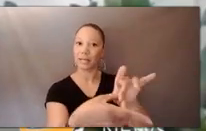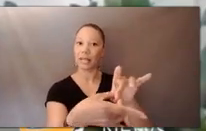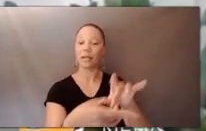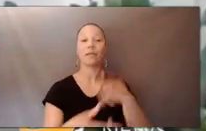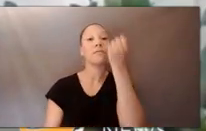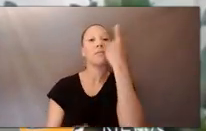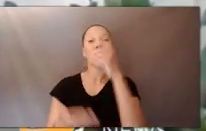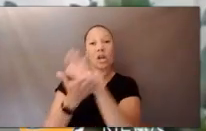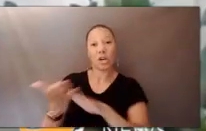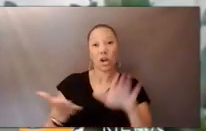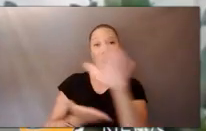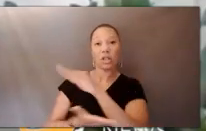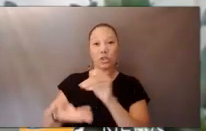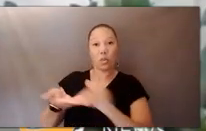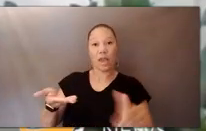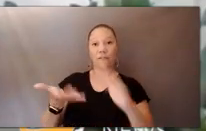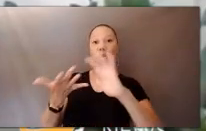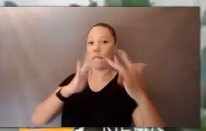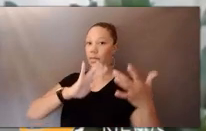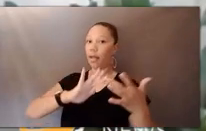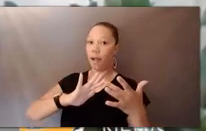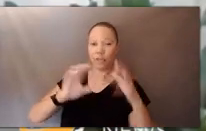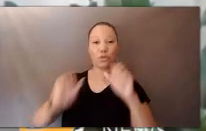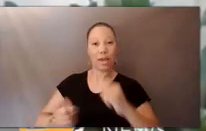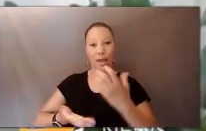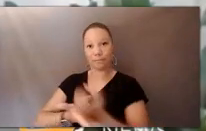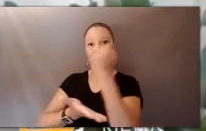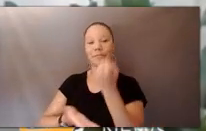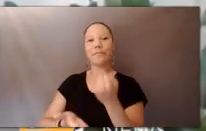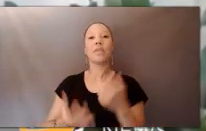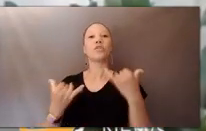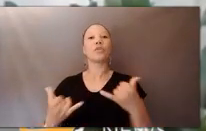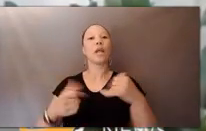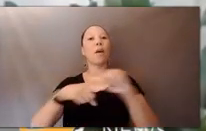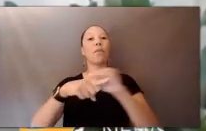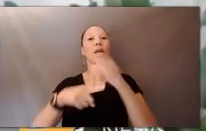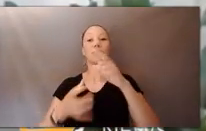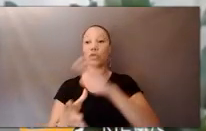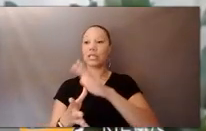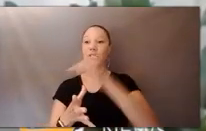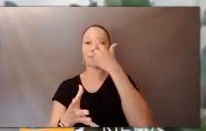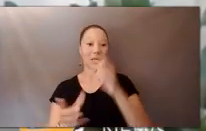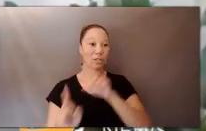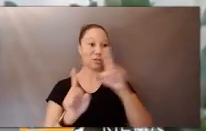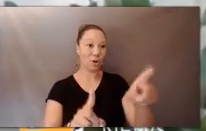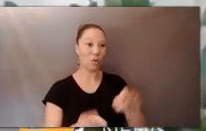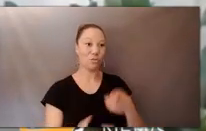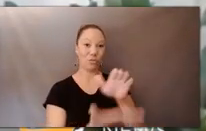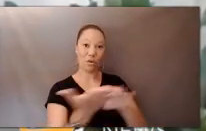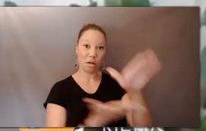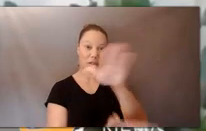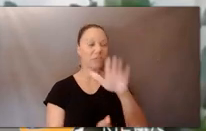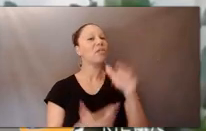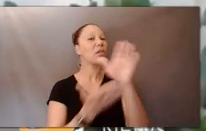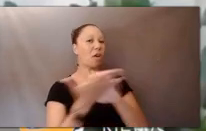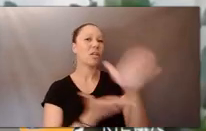they're way more online than we have been. So this is a practice run for seniors, because when you get to college a lot of times they have a